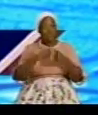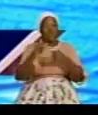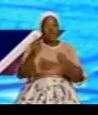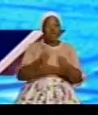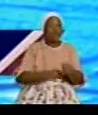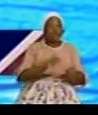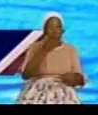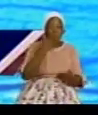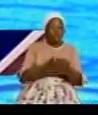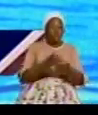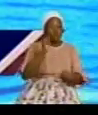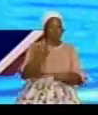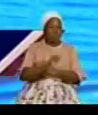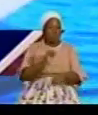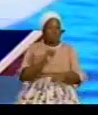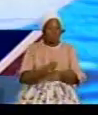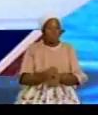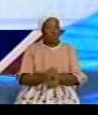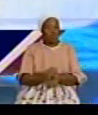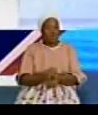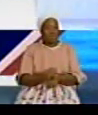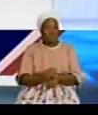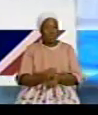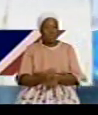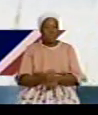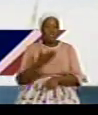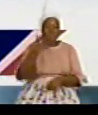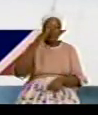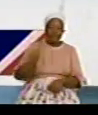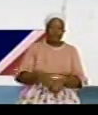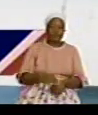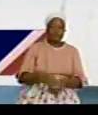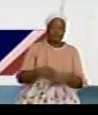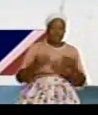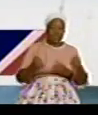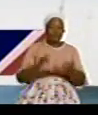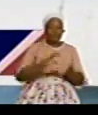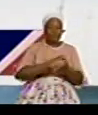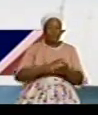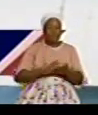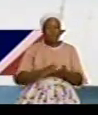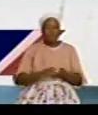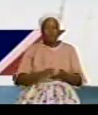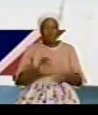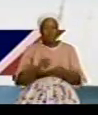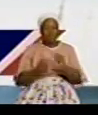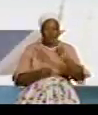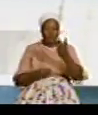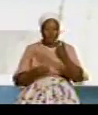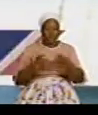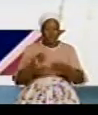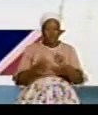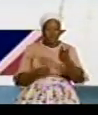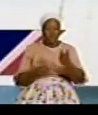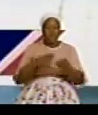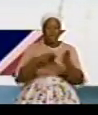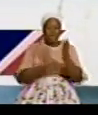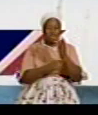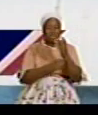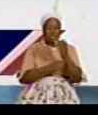good work, reprobate. Look at number two here. Number two here, carnal